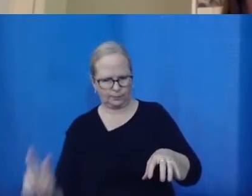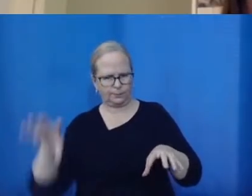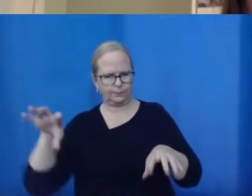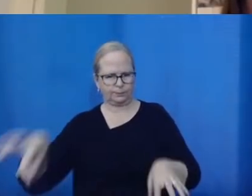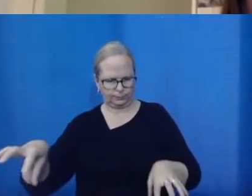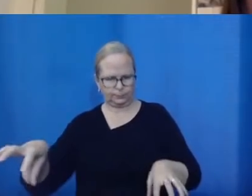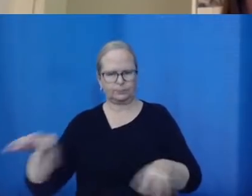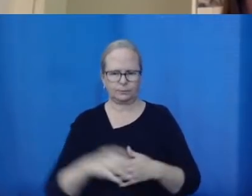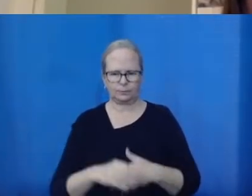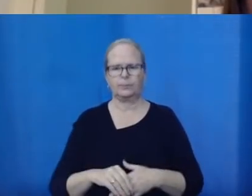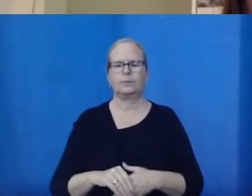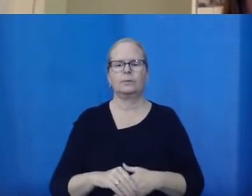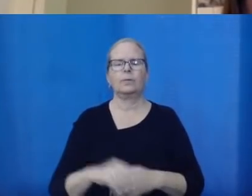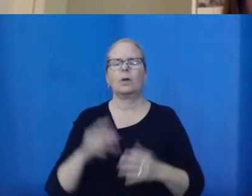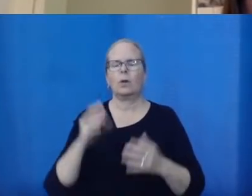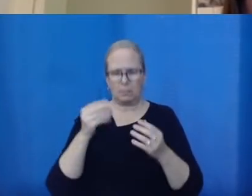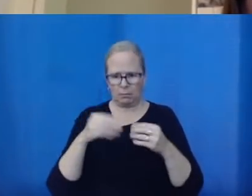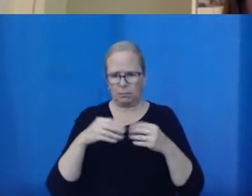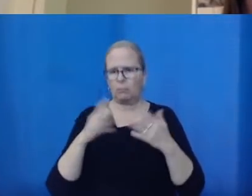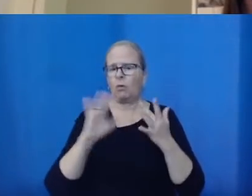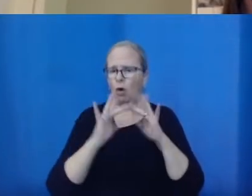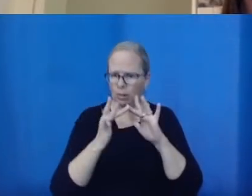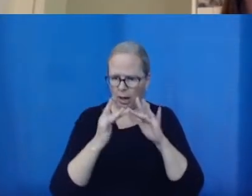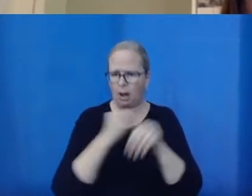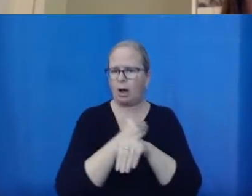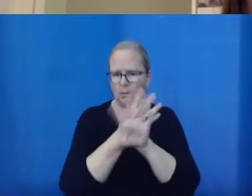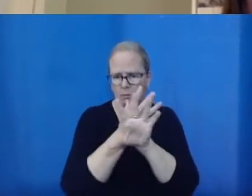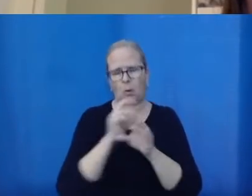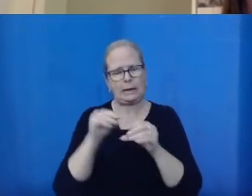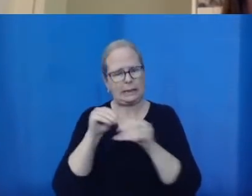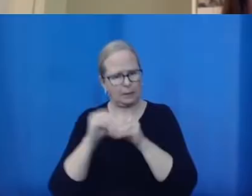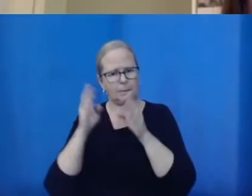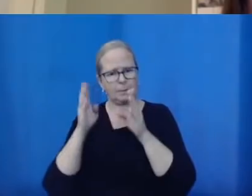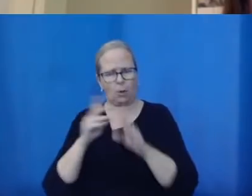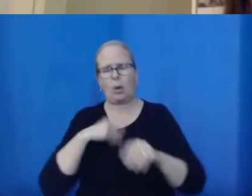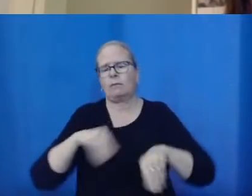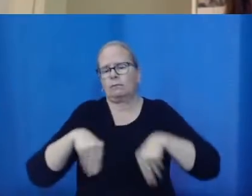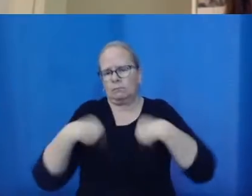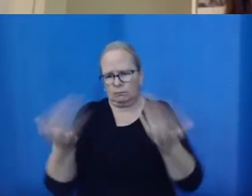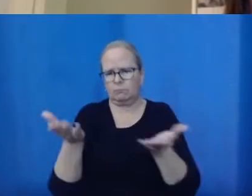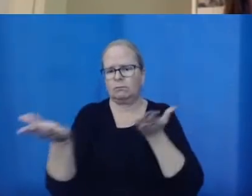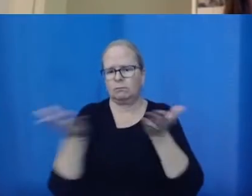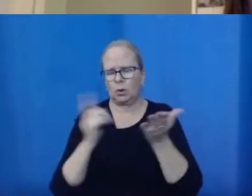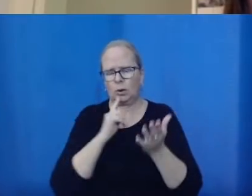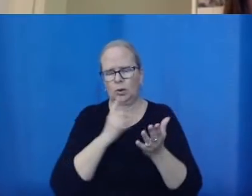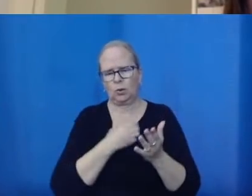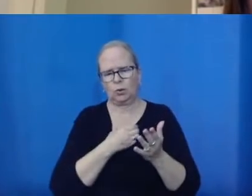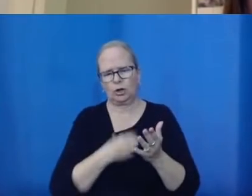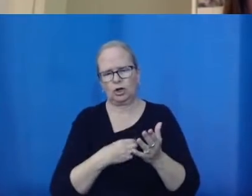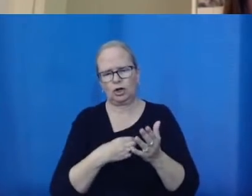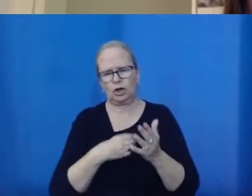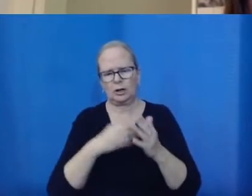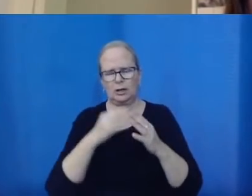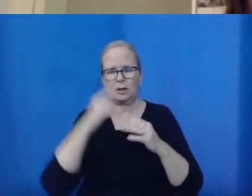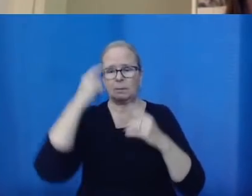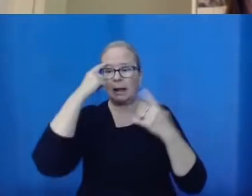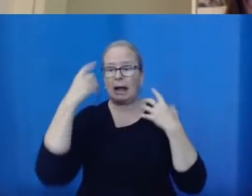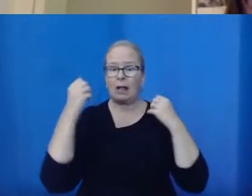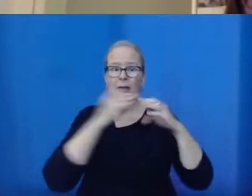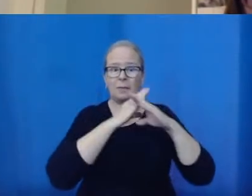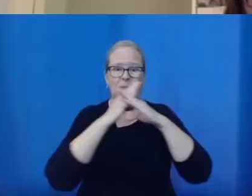the barriers to access of mental health services. We do this by offering all of our services on a pay-what-you-can